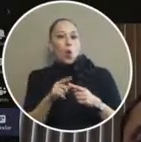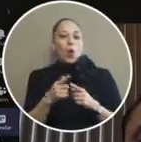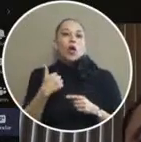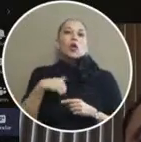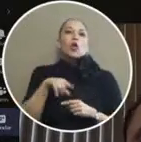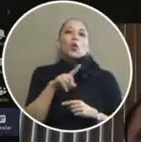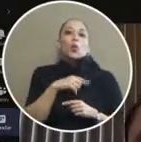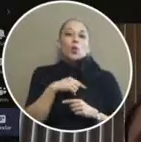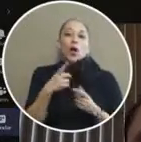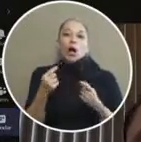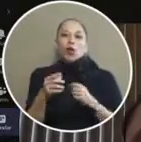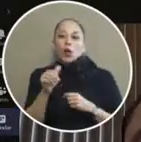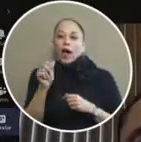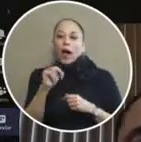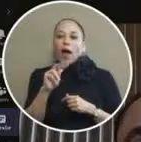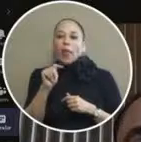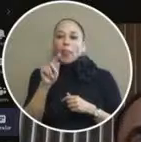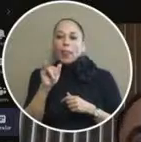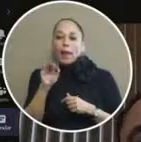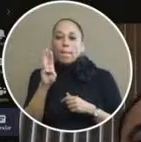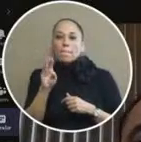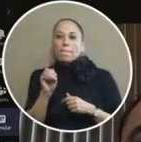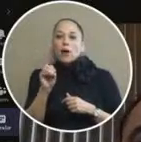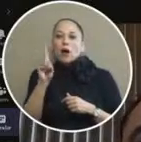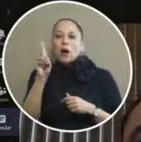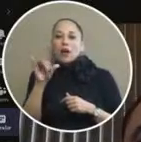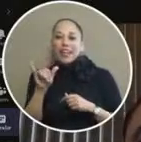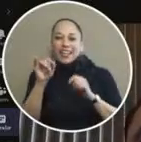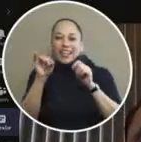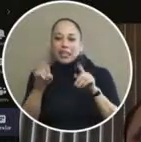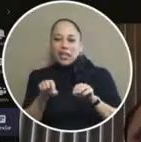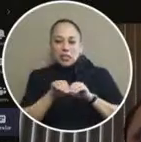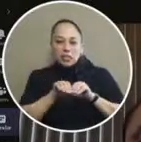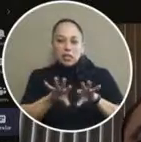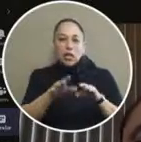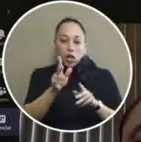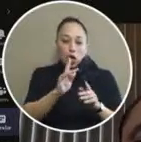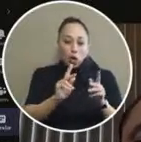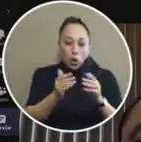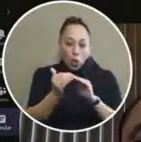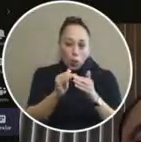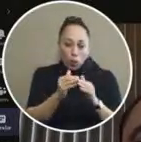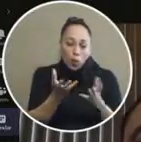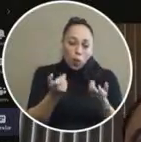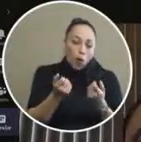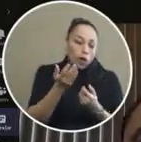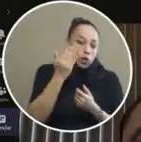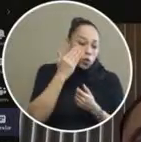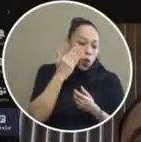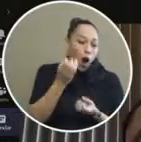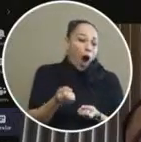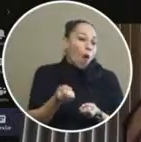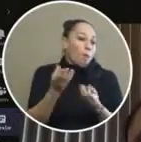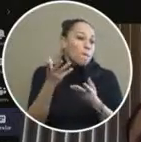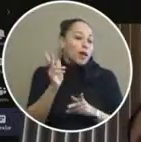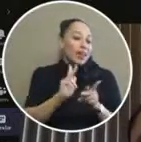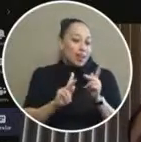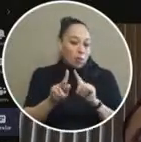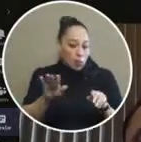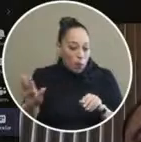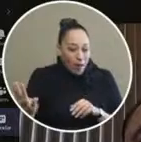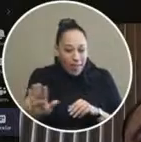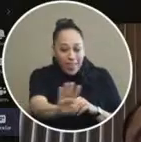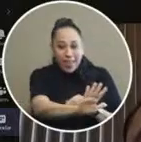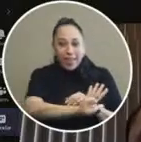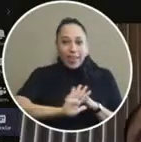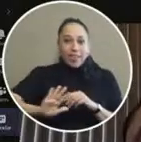we do antibody testing around the community, what we're trying to do is see how many of the people in the